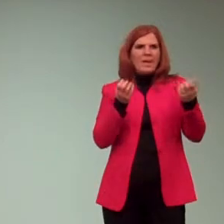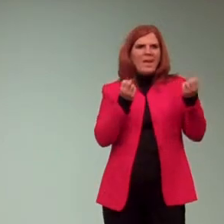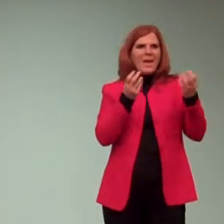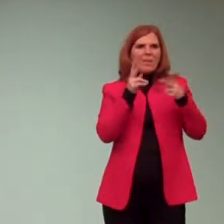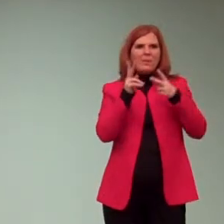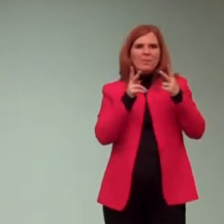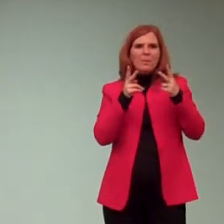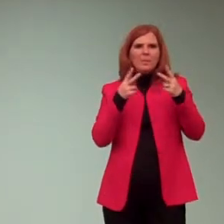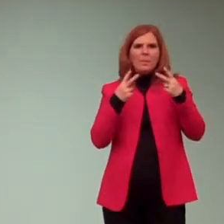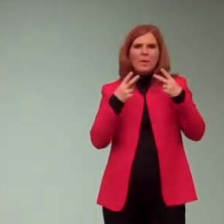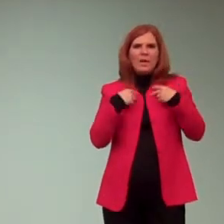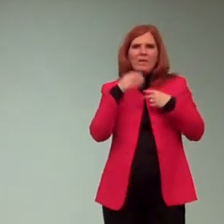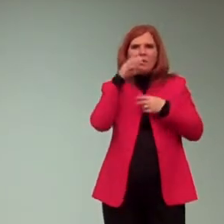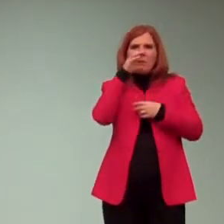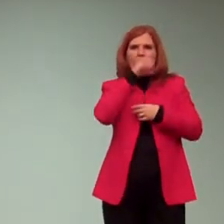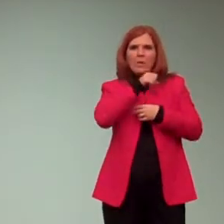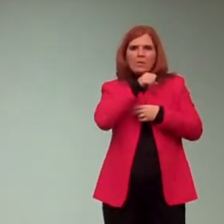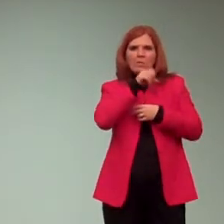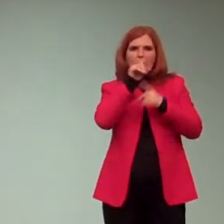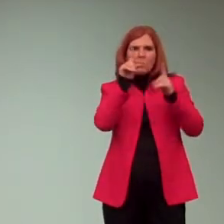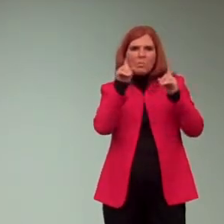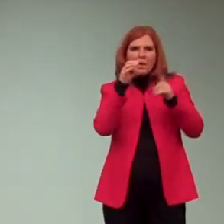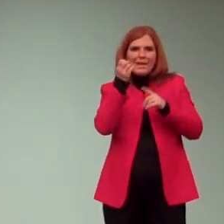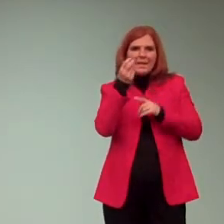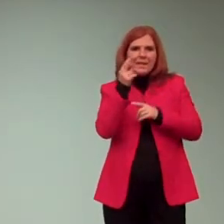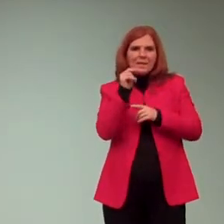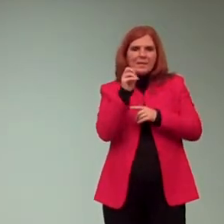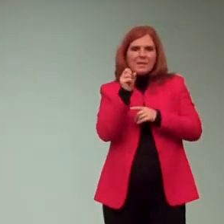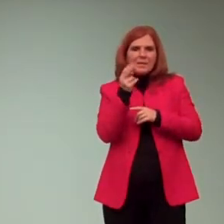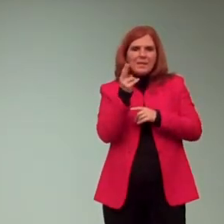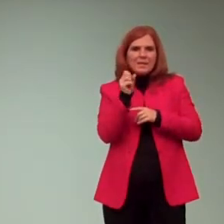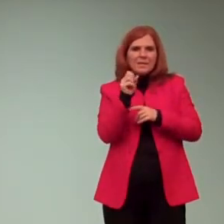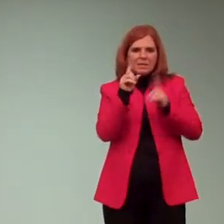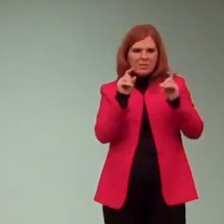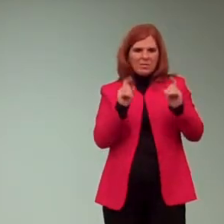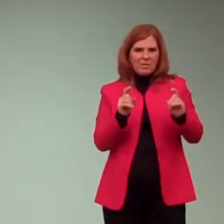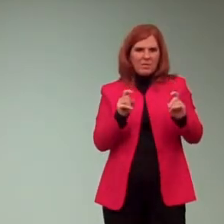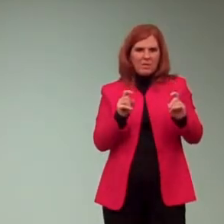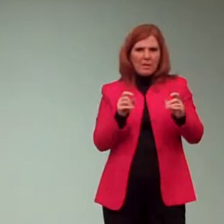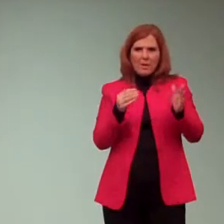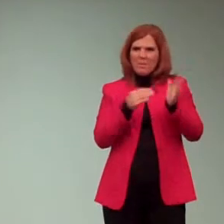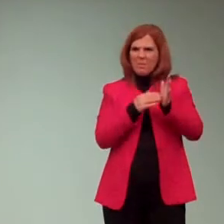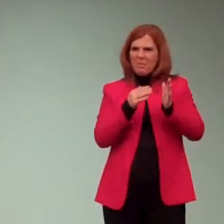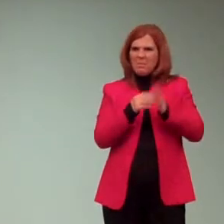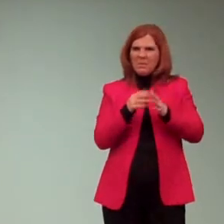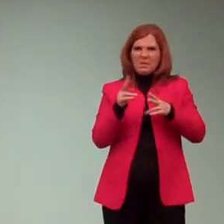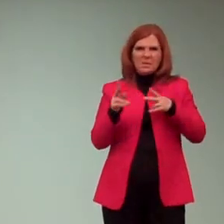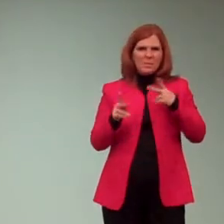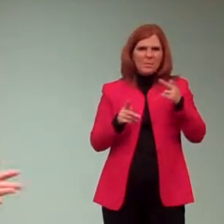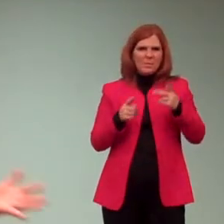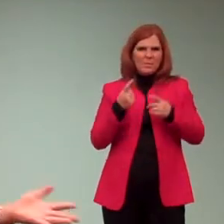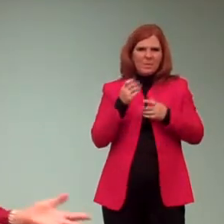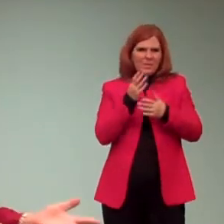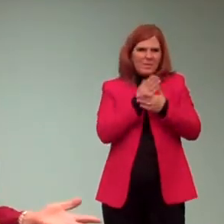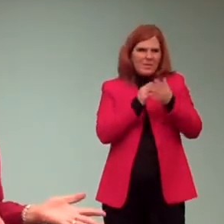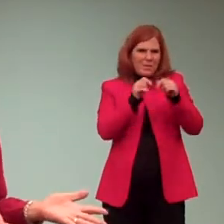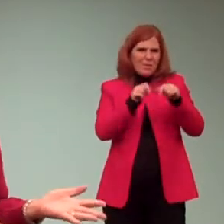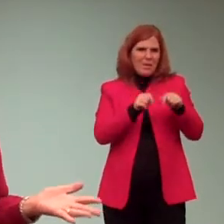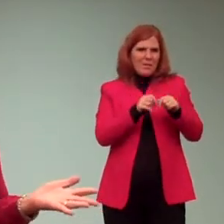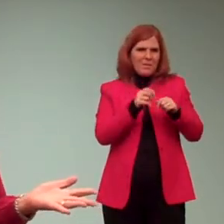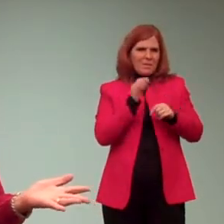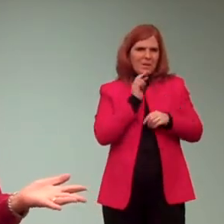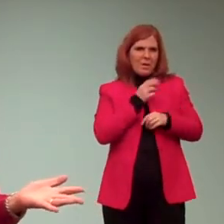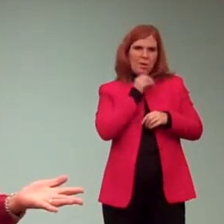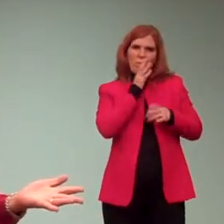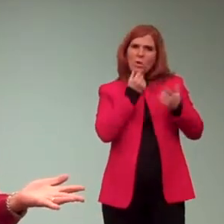many people have we missed in the census? There are millions of people, because there are some areas that we don't want to go